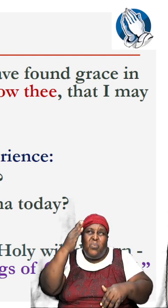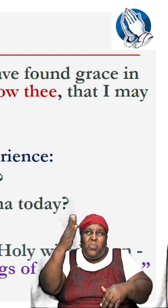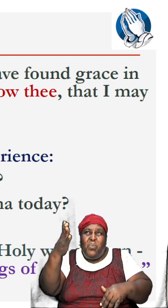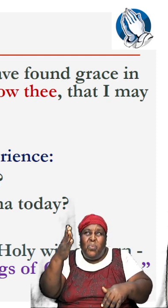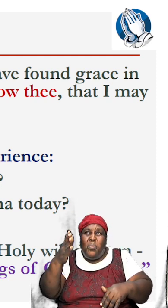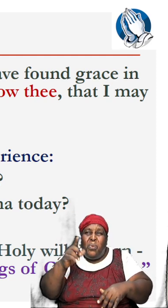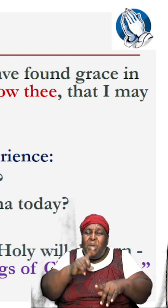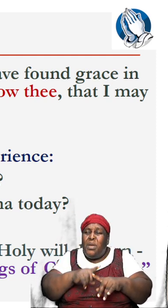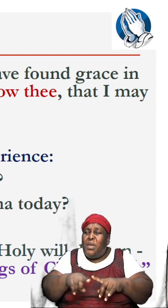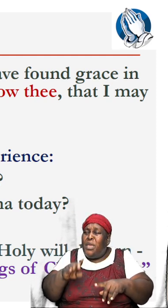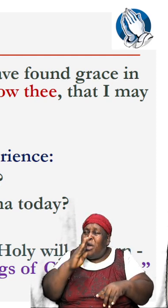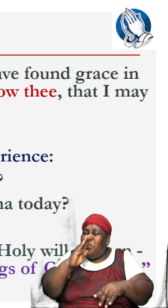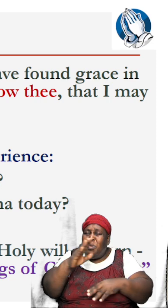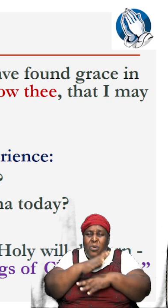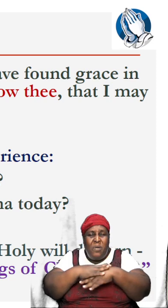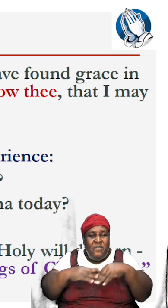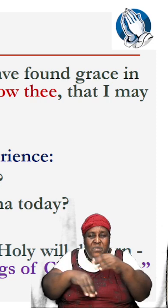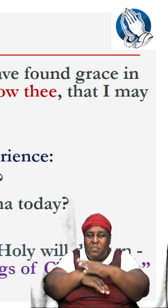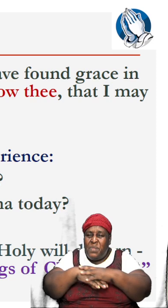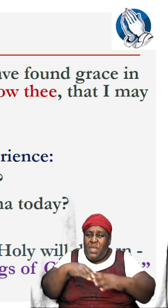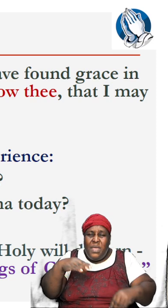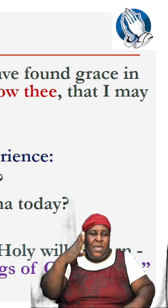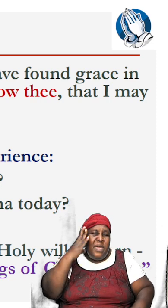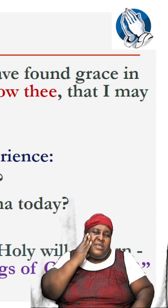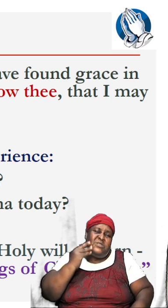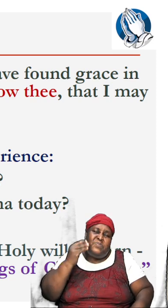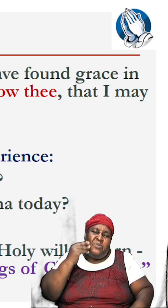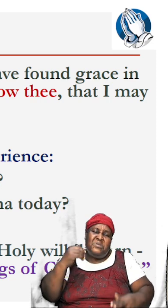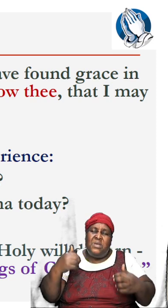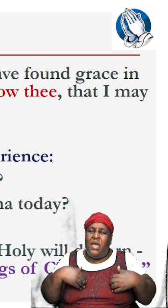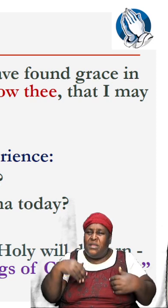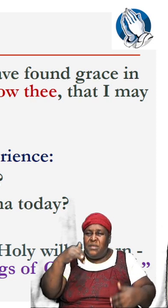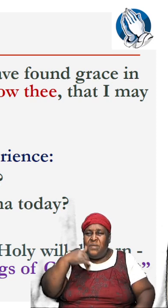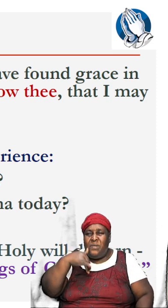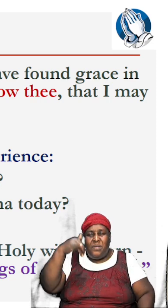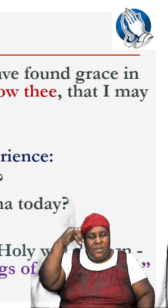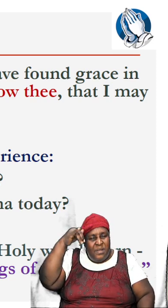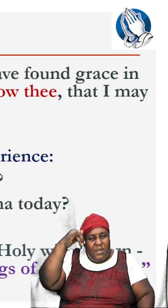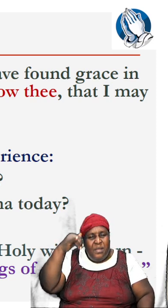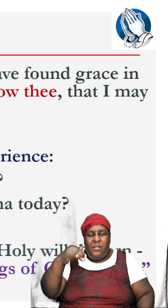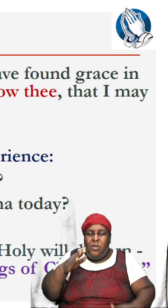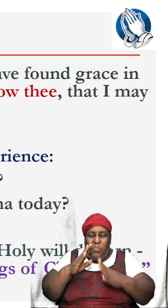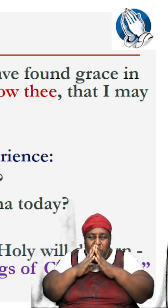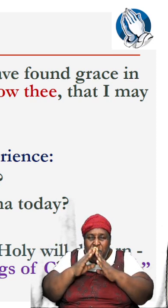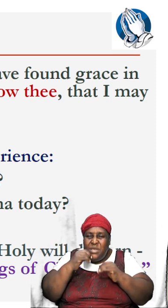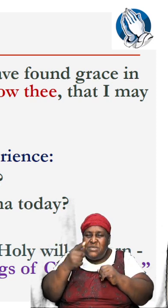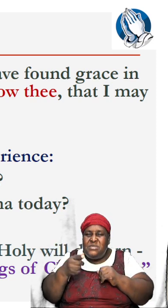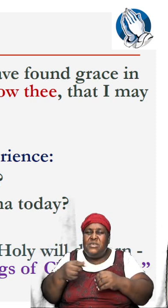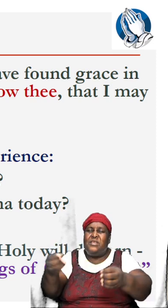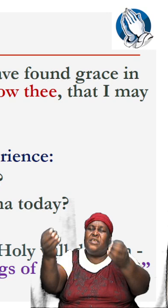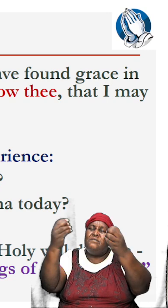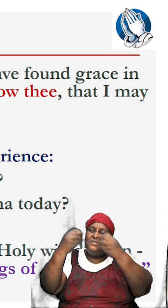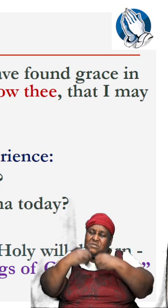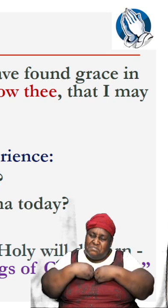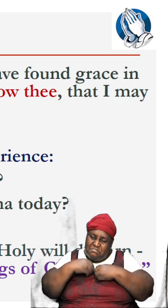that we had yesterday. The prayer says, give us this day our daily